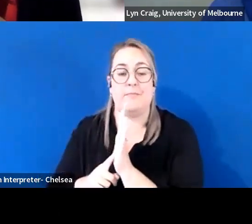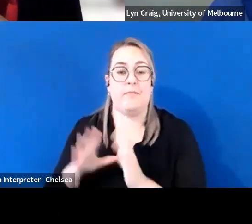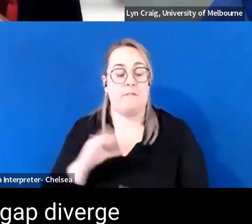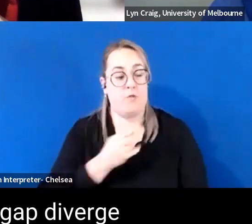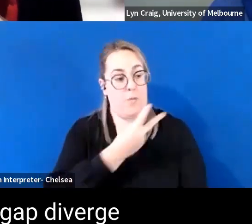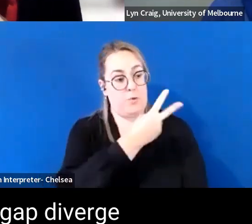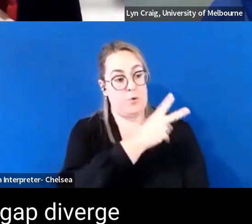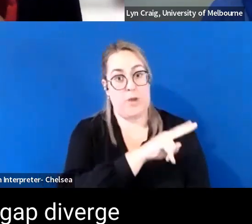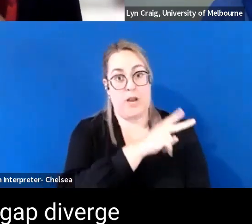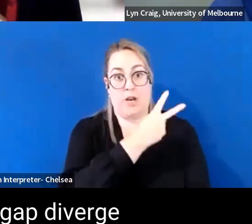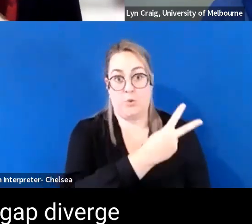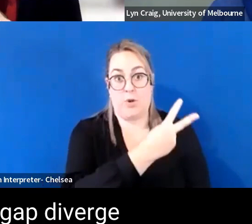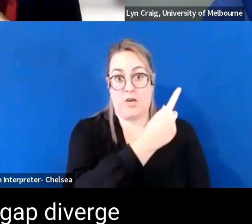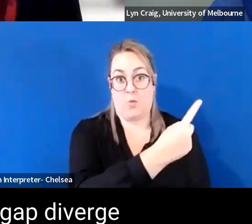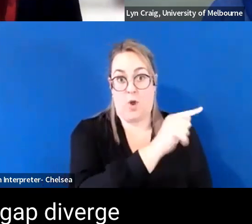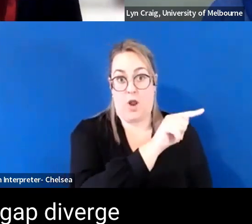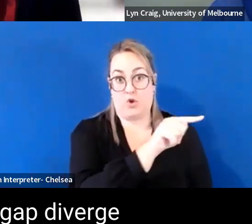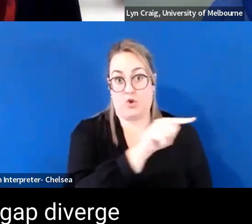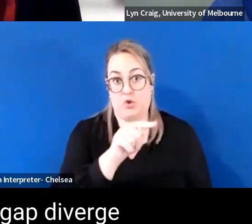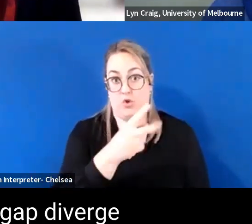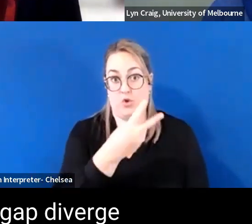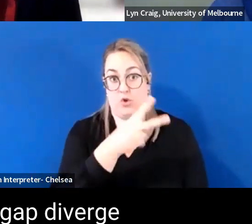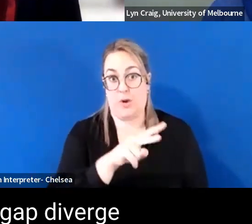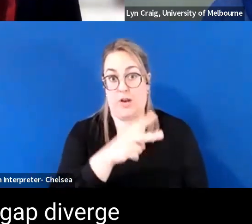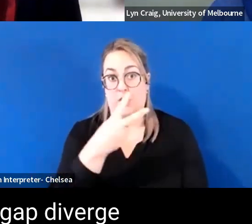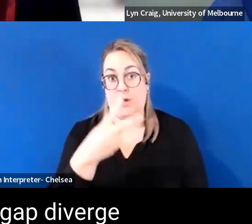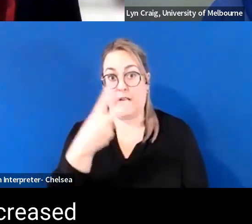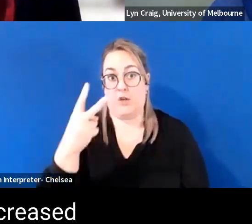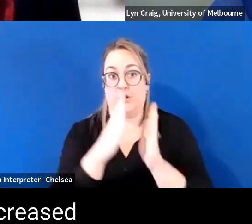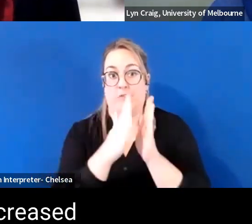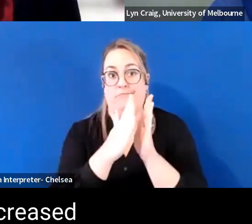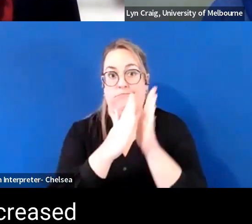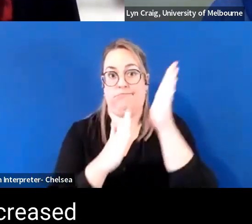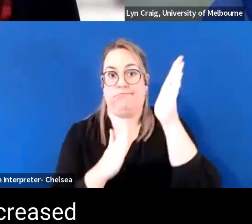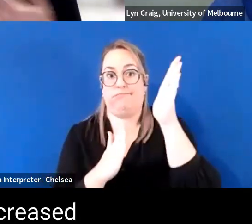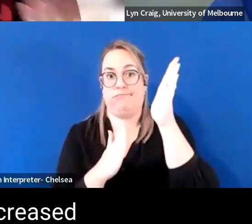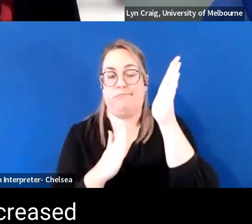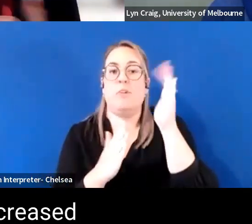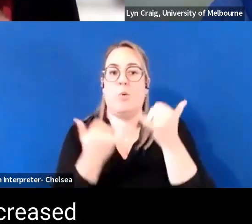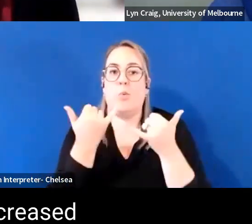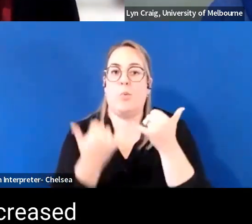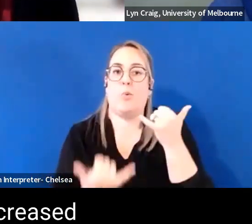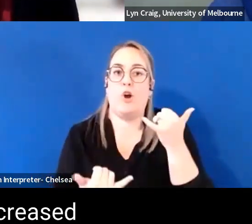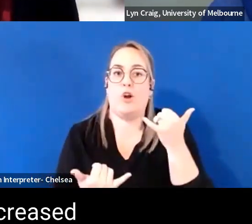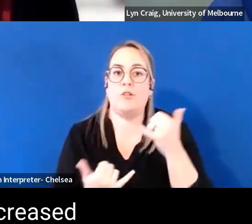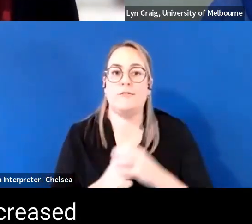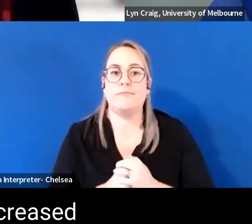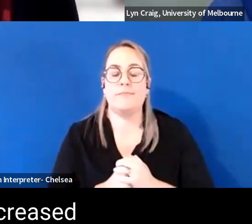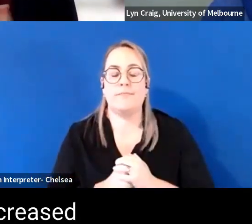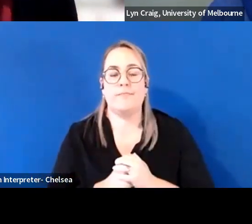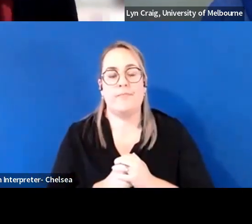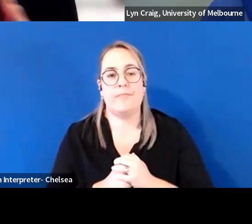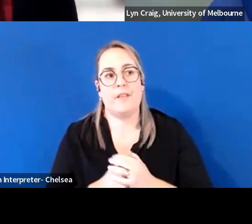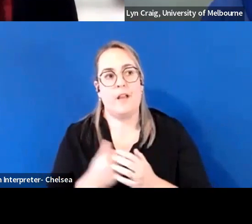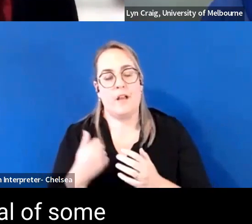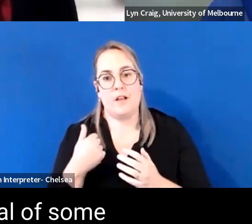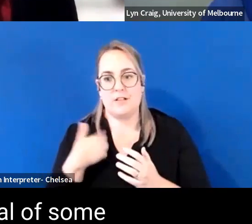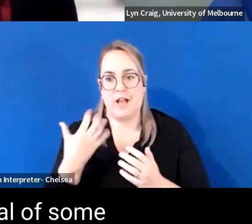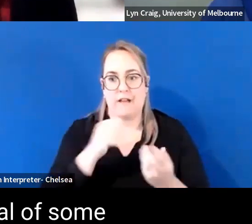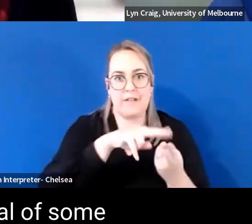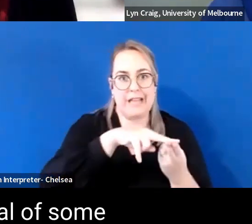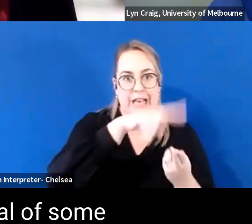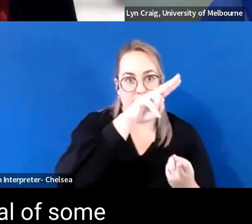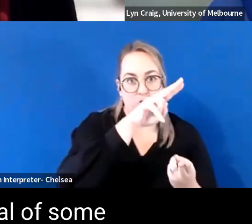2022, we've seen that gap diverge again back to what it was. So, when increased cost of living